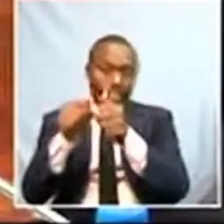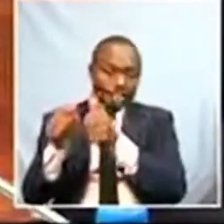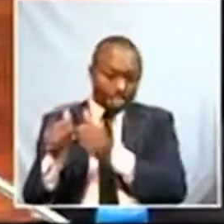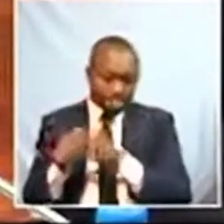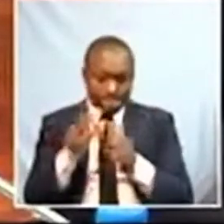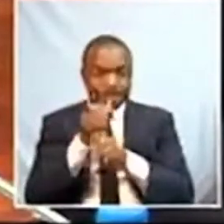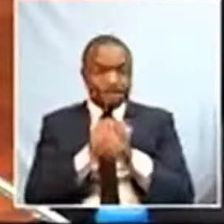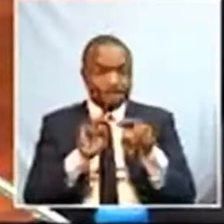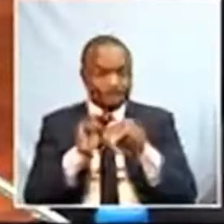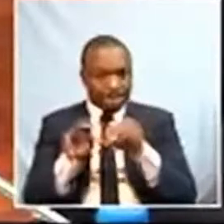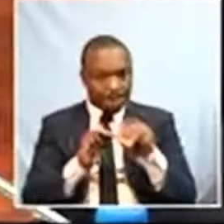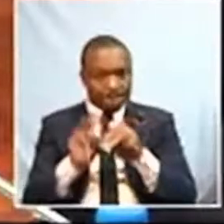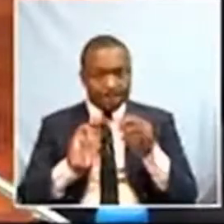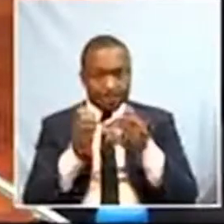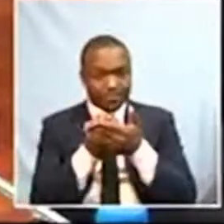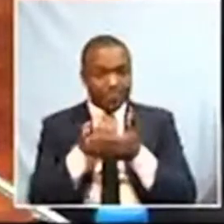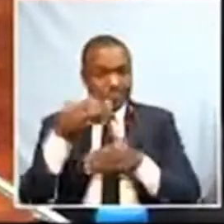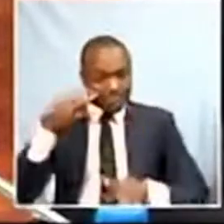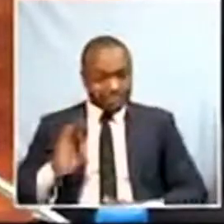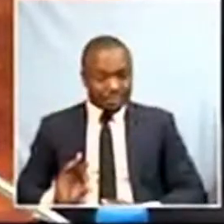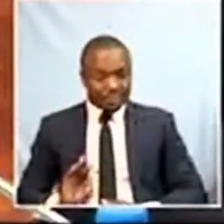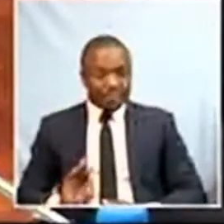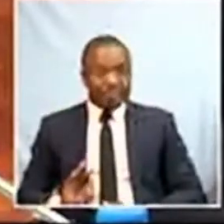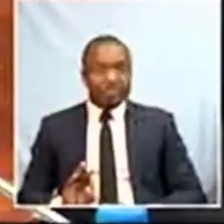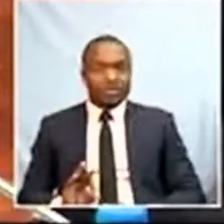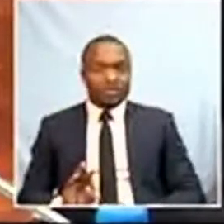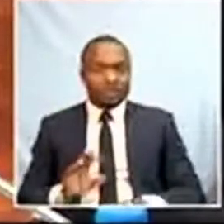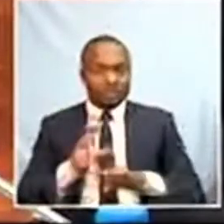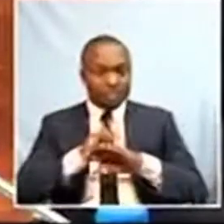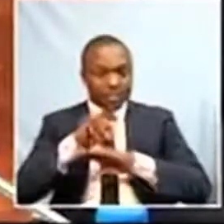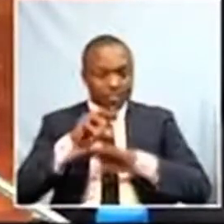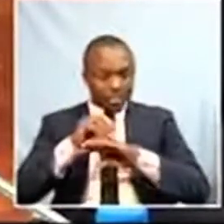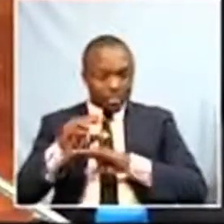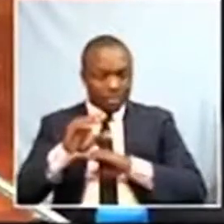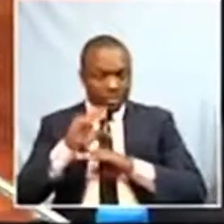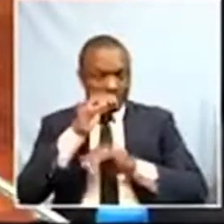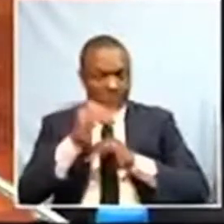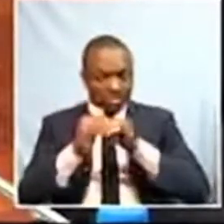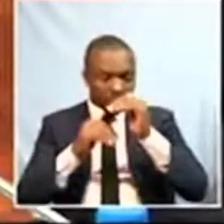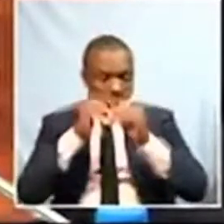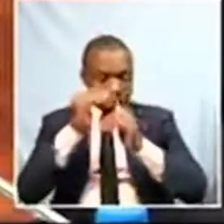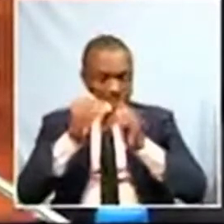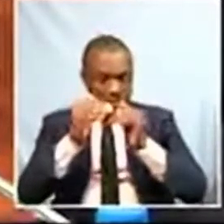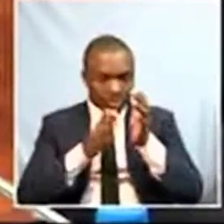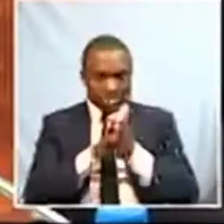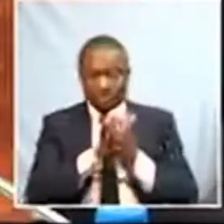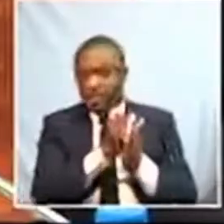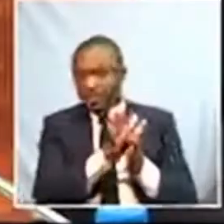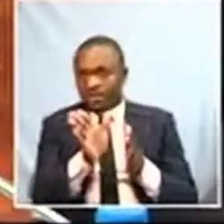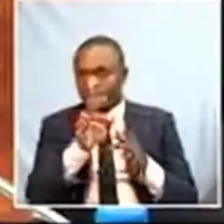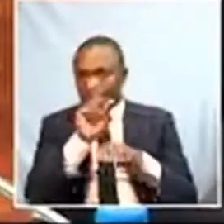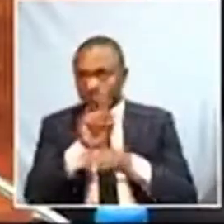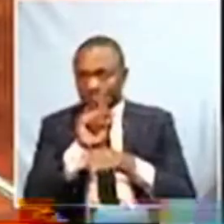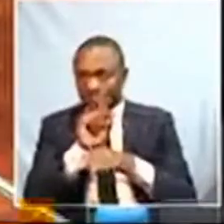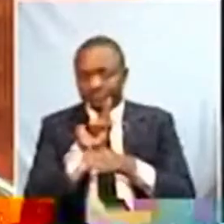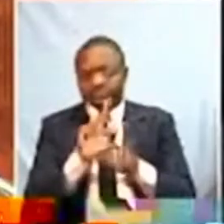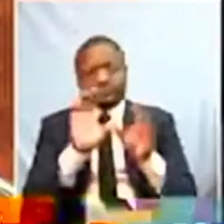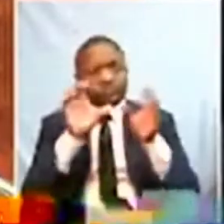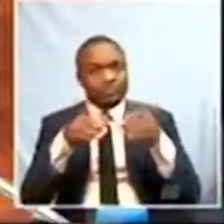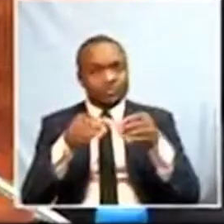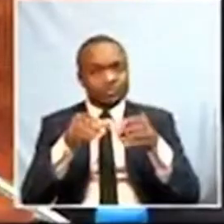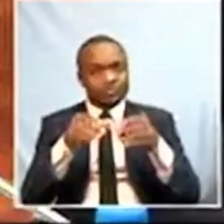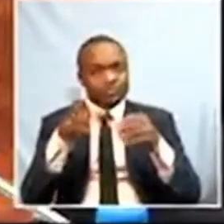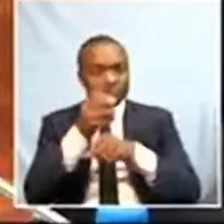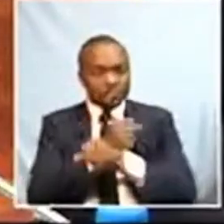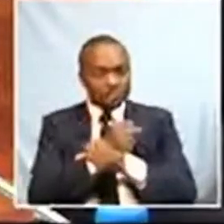taken. Management engaged beneficiaries and advised on the procedure to vary projects. The clubs sought